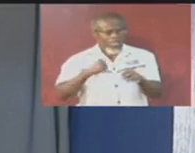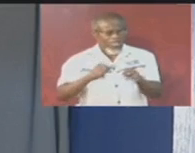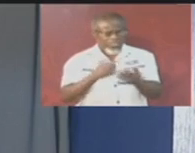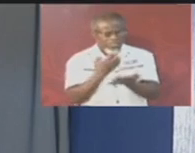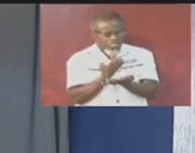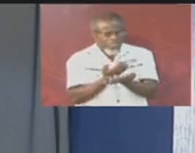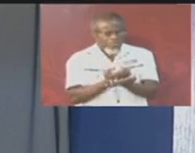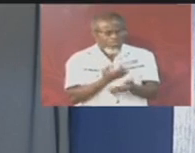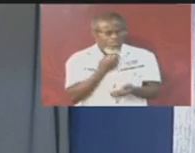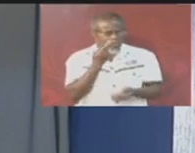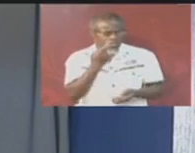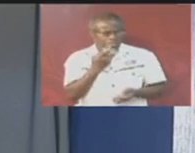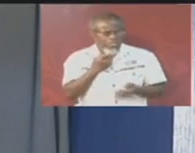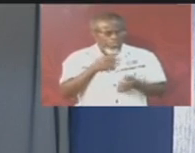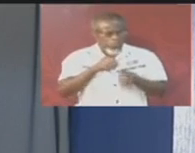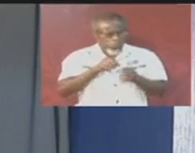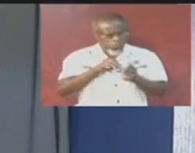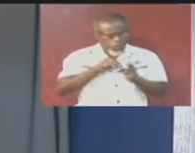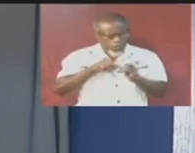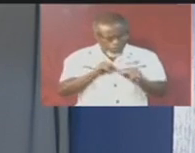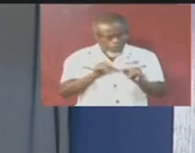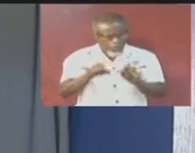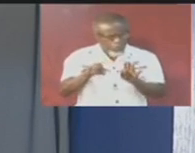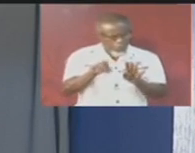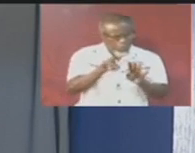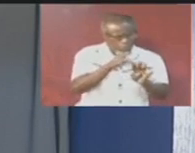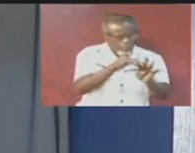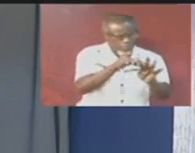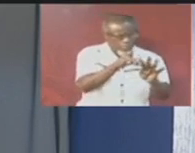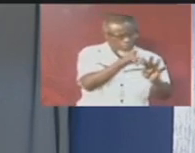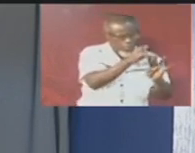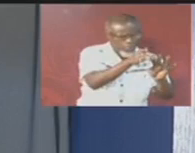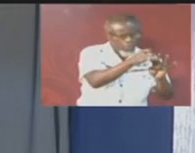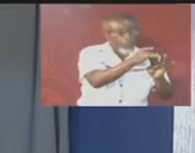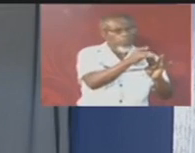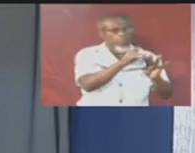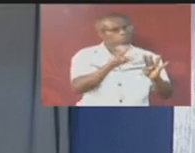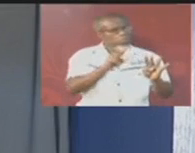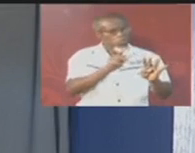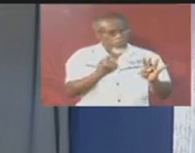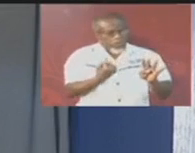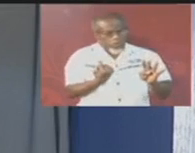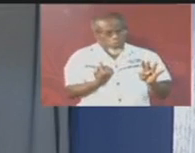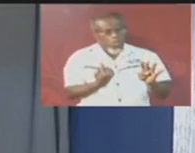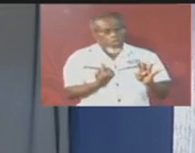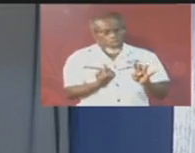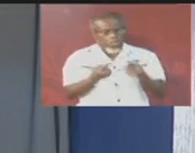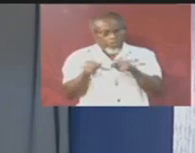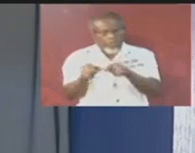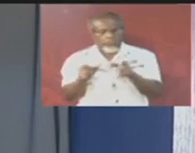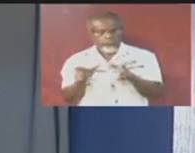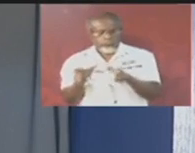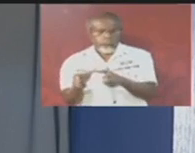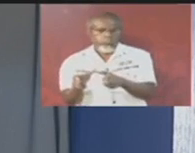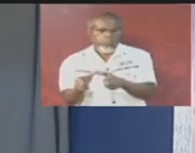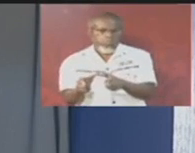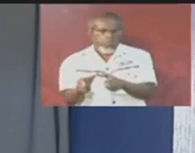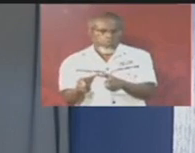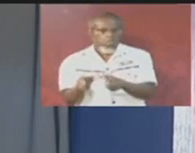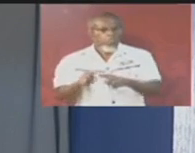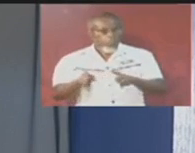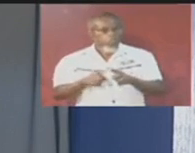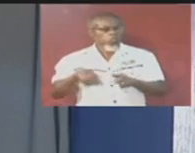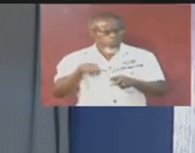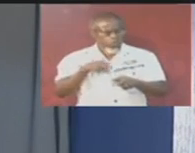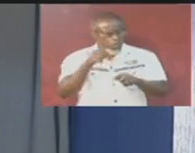seeding, but we continue with the contact tracing and the testing of known contacts to look out for any other